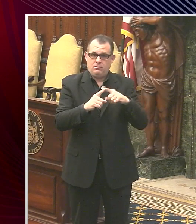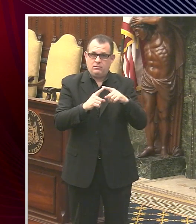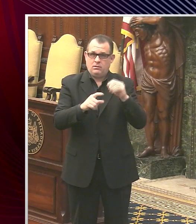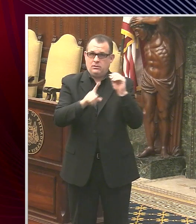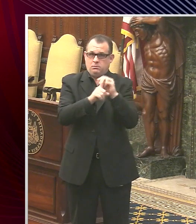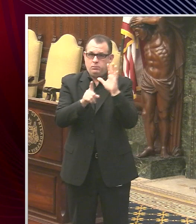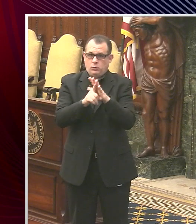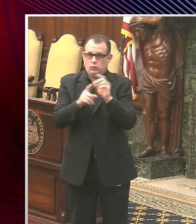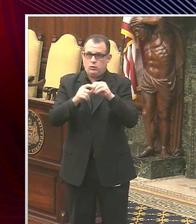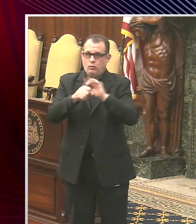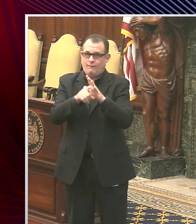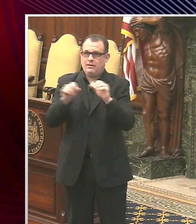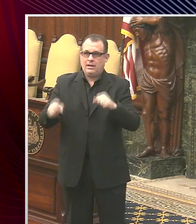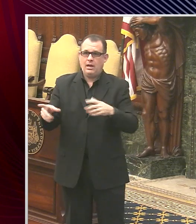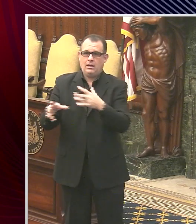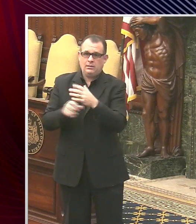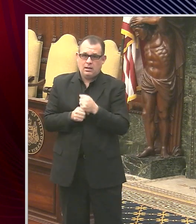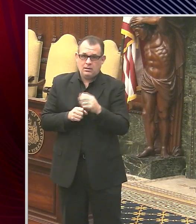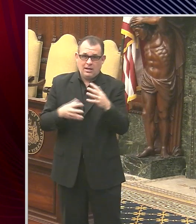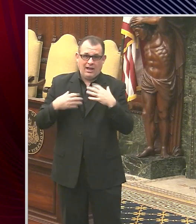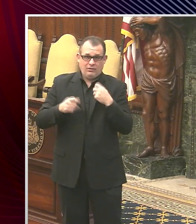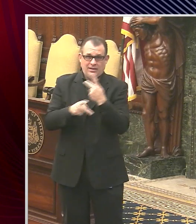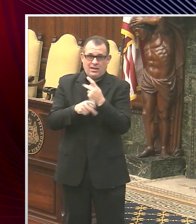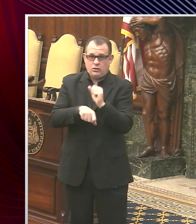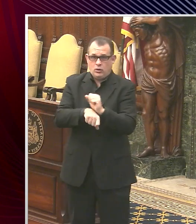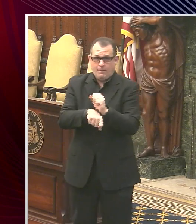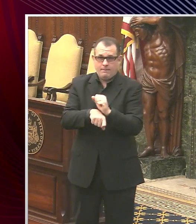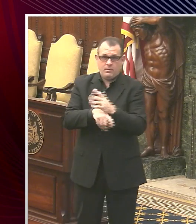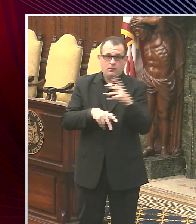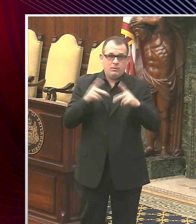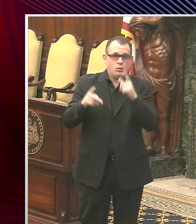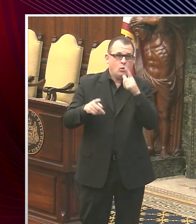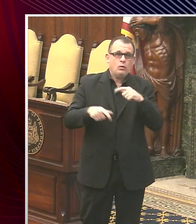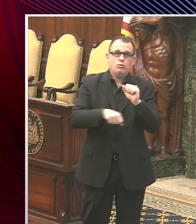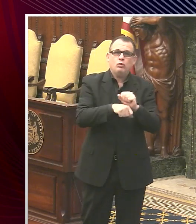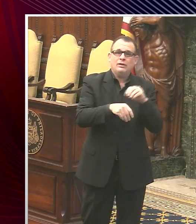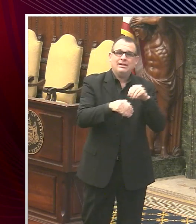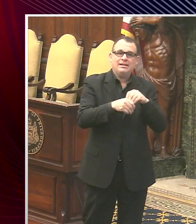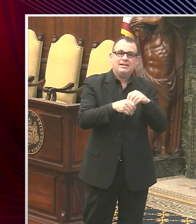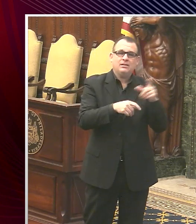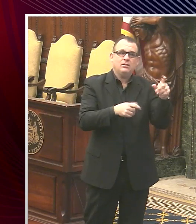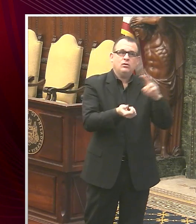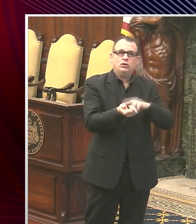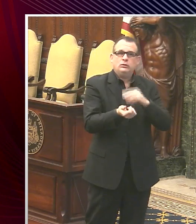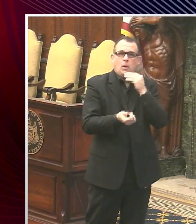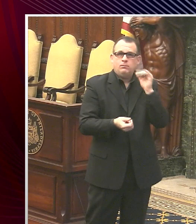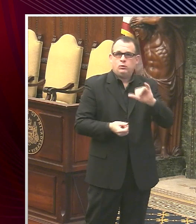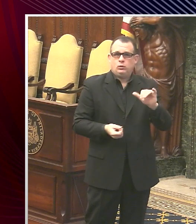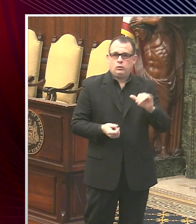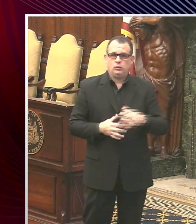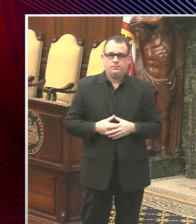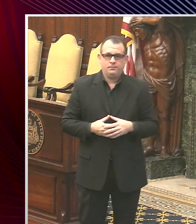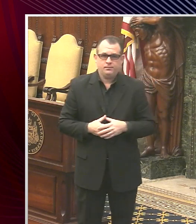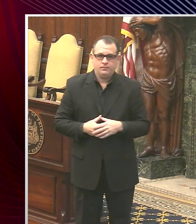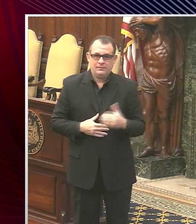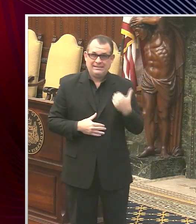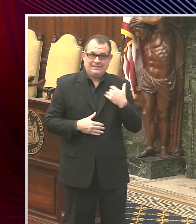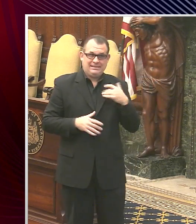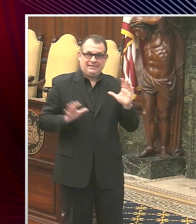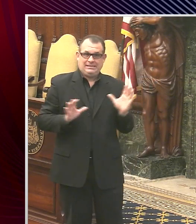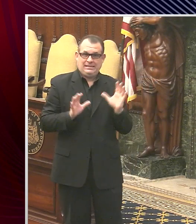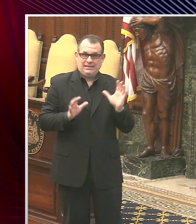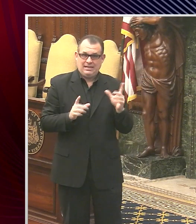COVID in their healthcare jobs, as well as people who live and work in nursing homes. Now, as of this past Sunday, we had data demonstrating